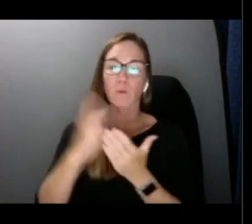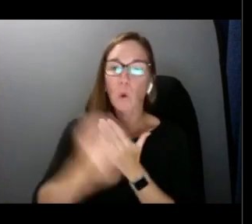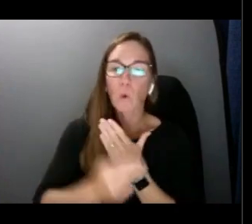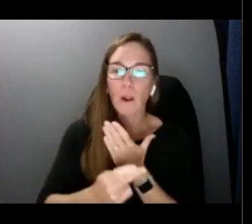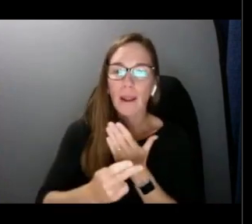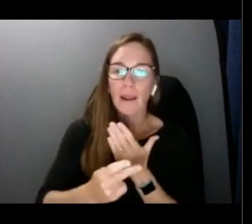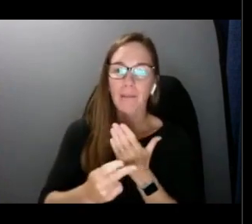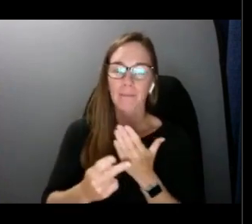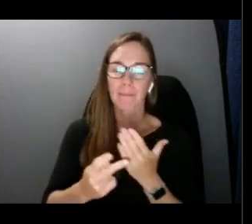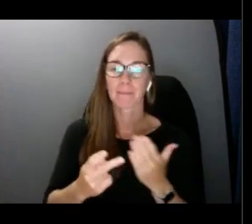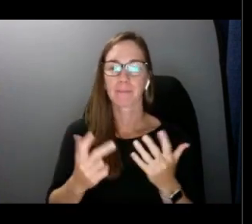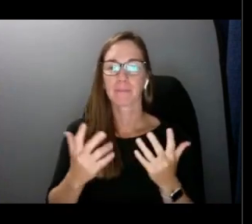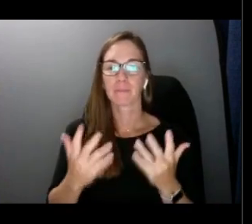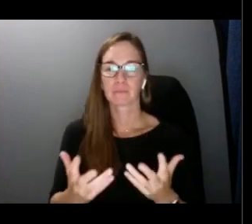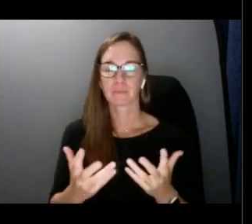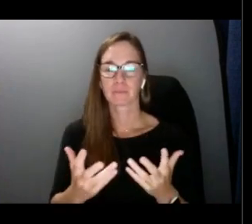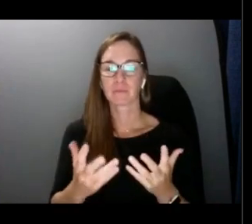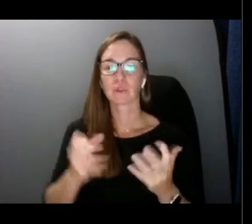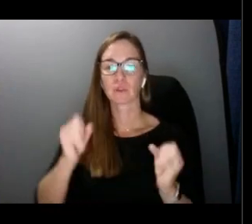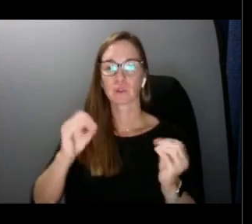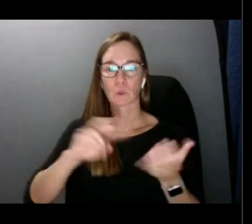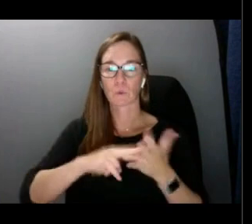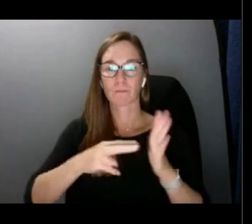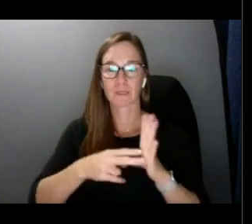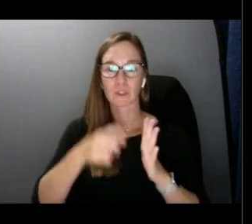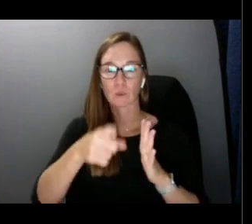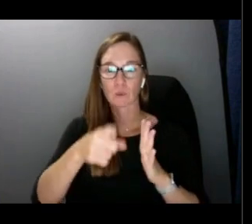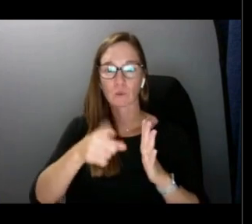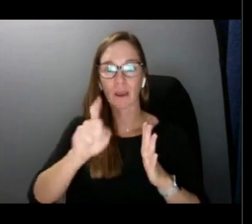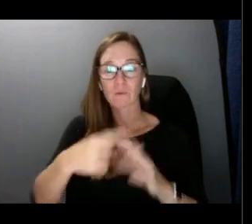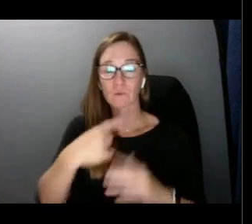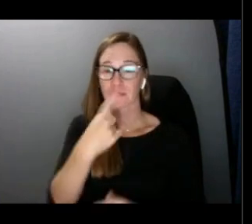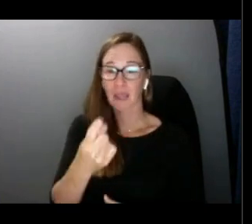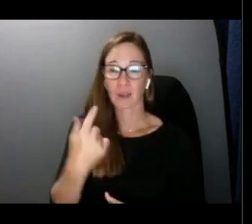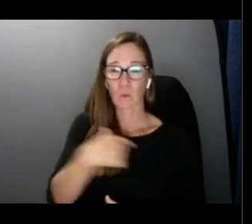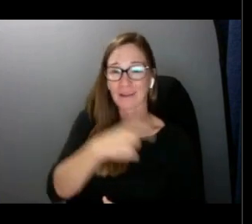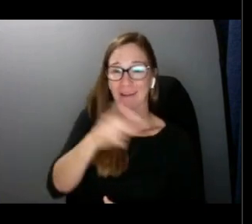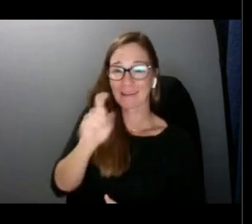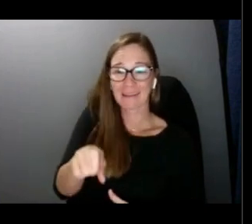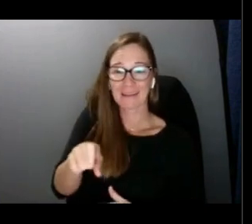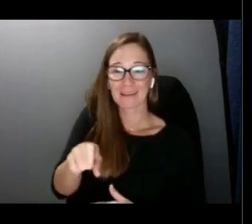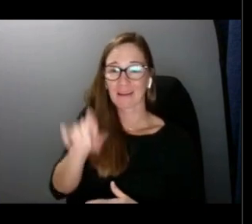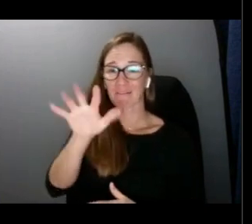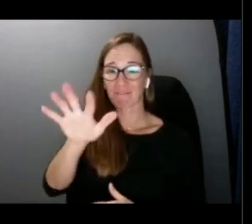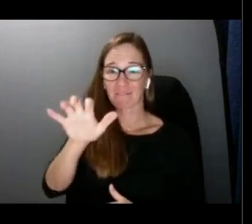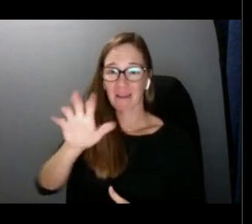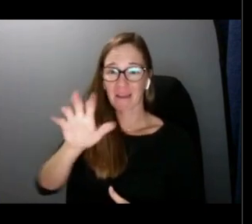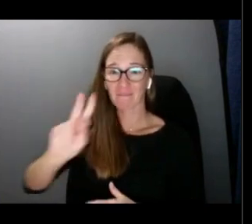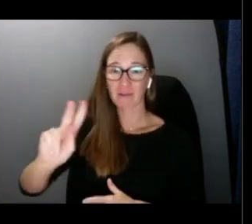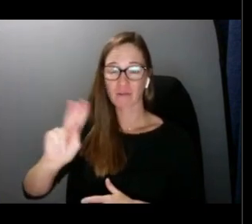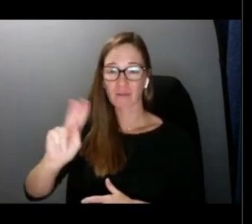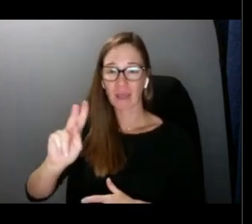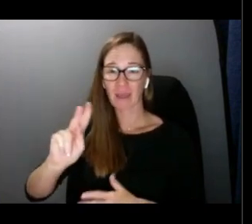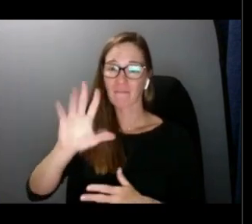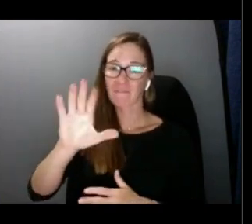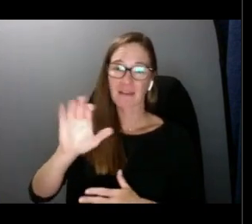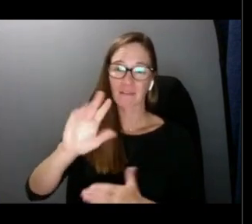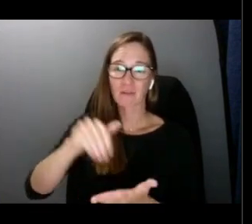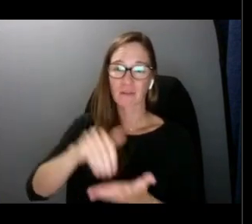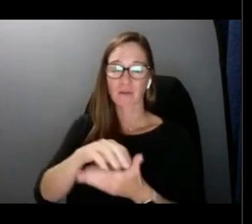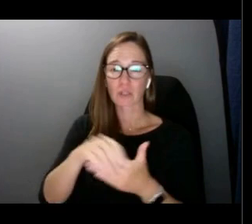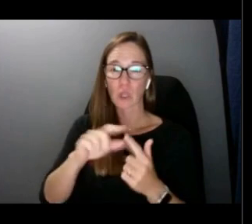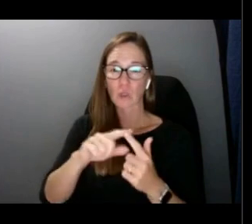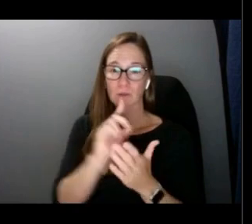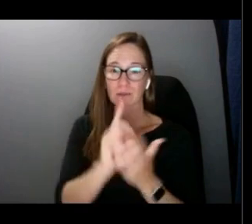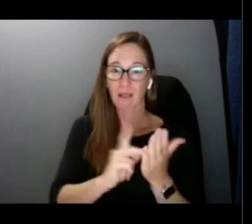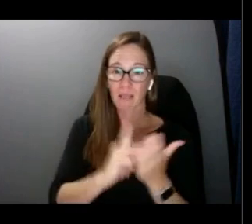itself. And so you would be able to say, we need 500K to design this program. We